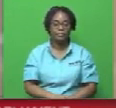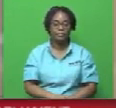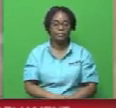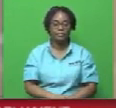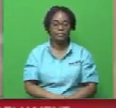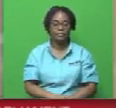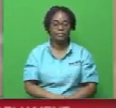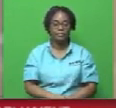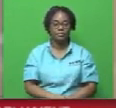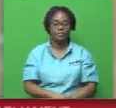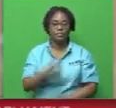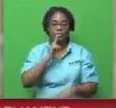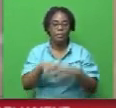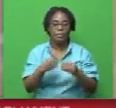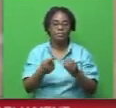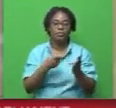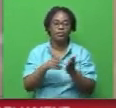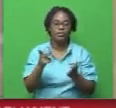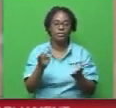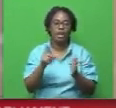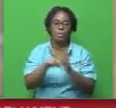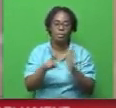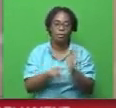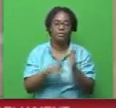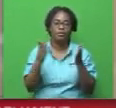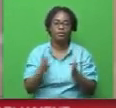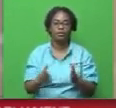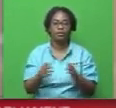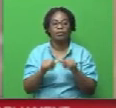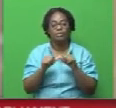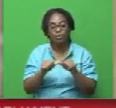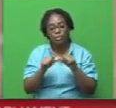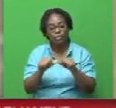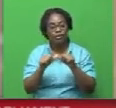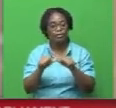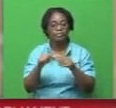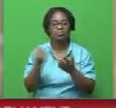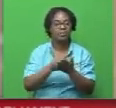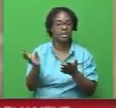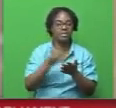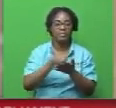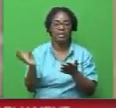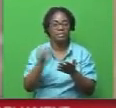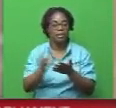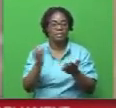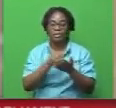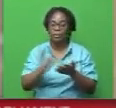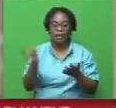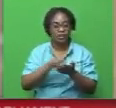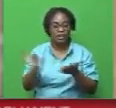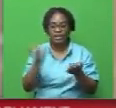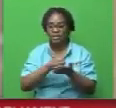legal fees, Madam President, how they have continued to spend the money of this country. It